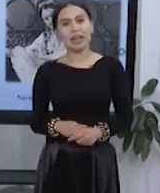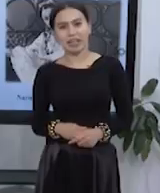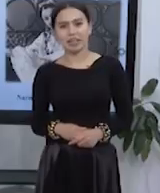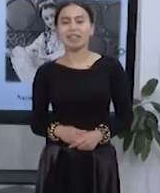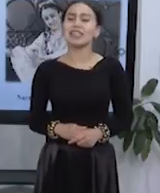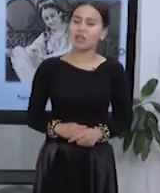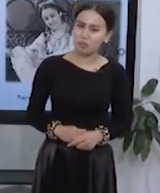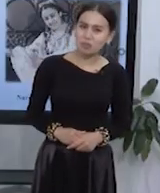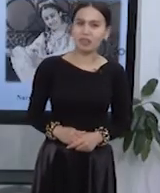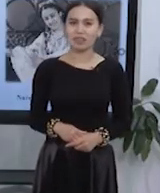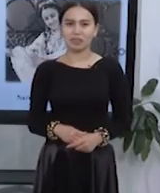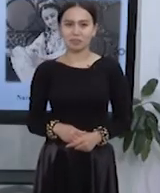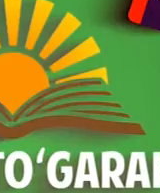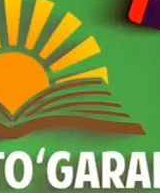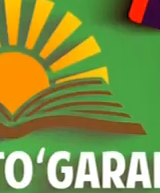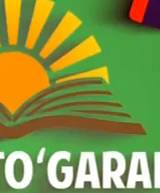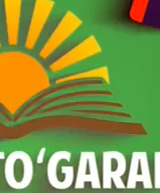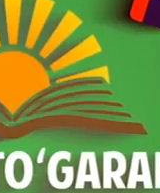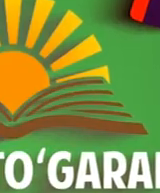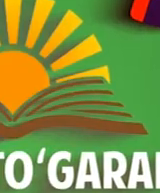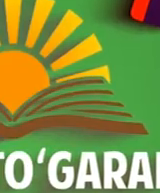ko'rishguncha xayr, salomat bo'ling.